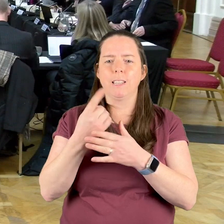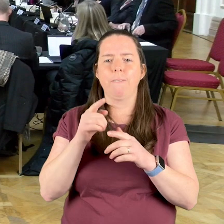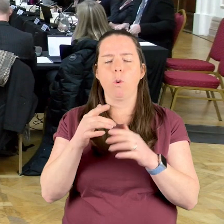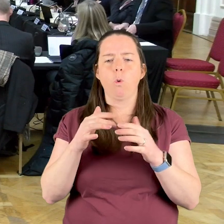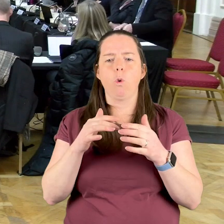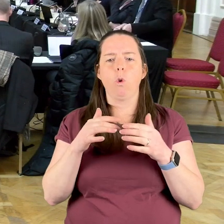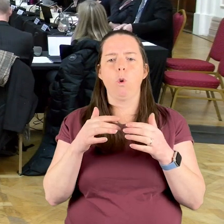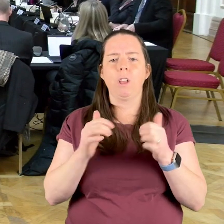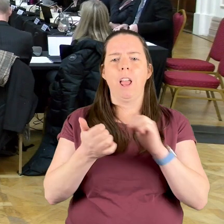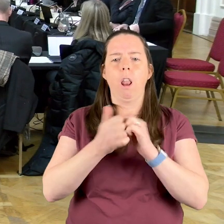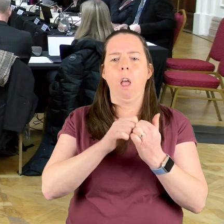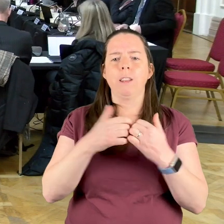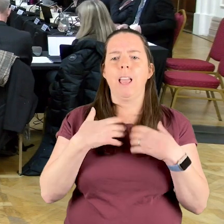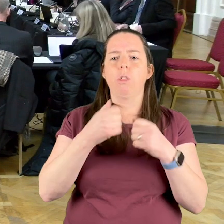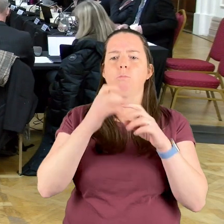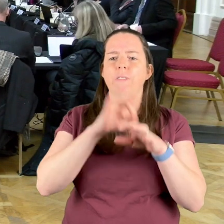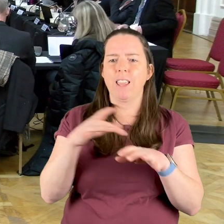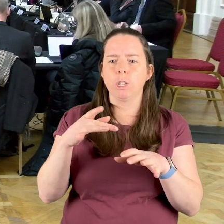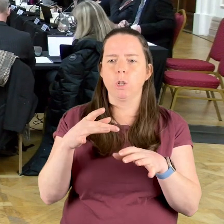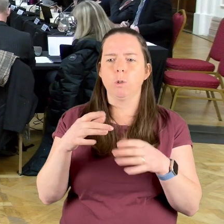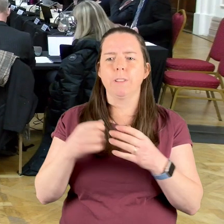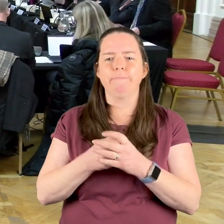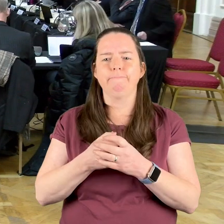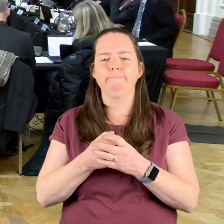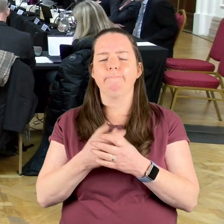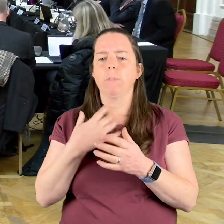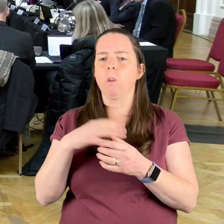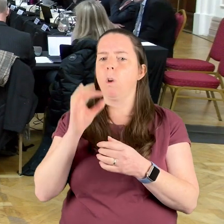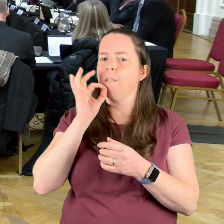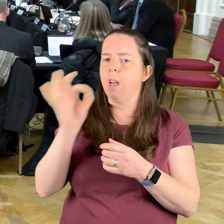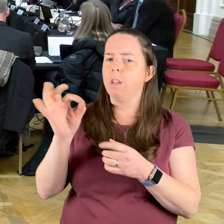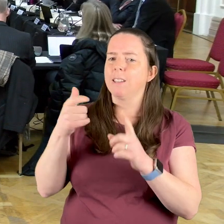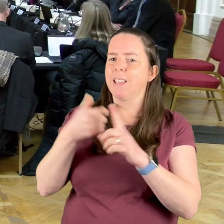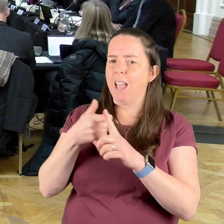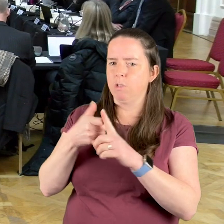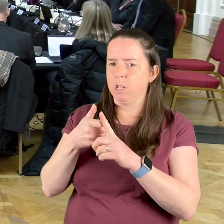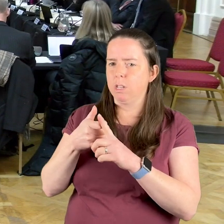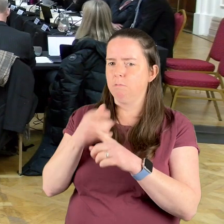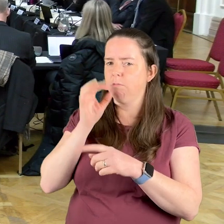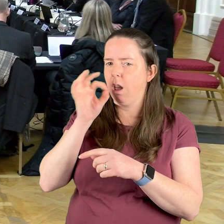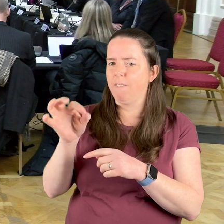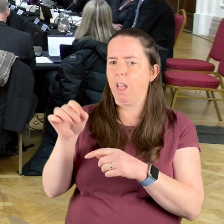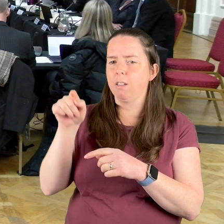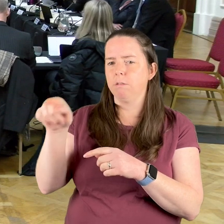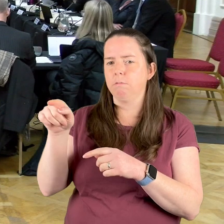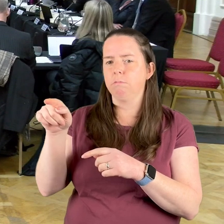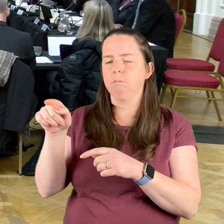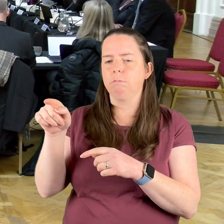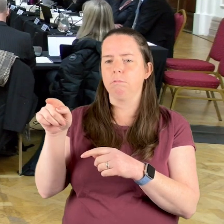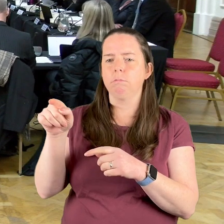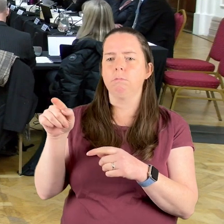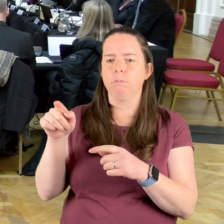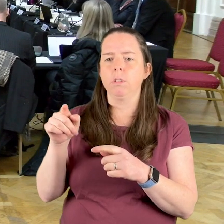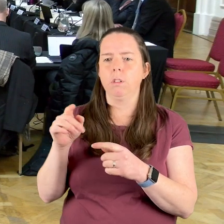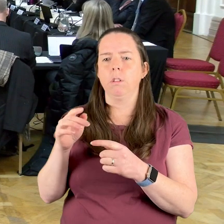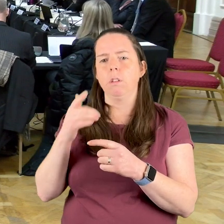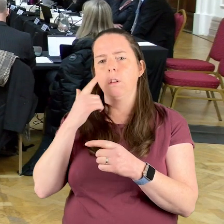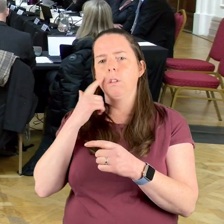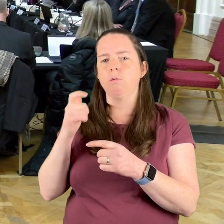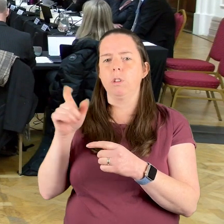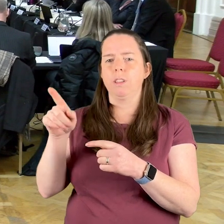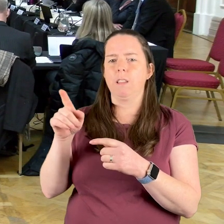training opportunities for allied health professionals within providers. And what I've asked Karen to do, I think there's quite a lot